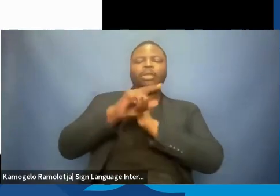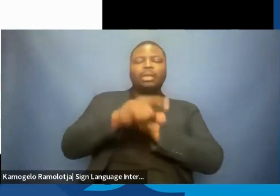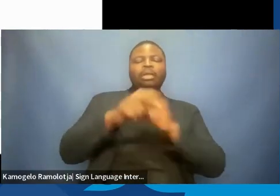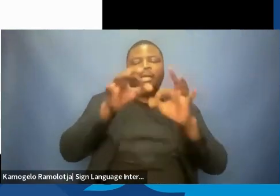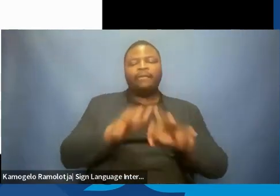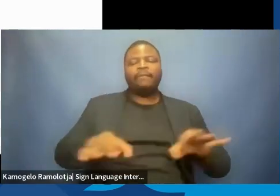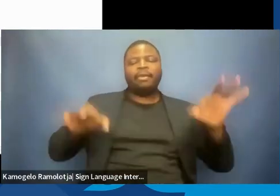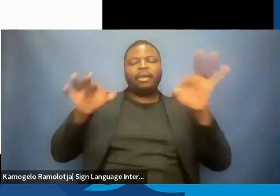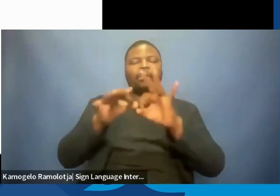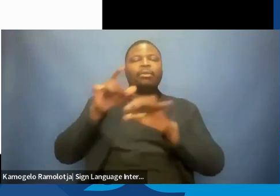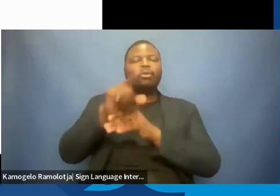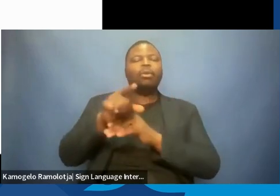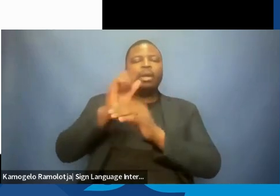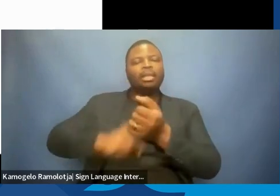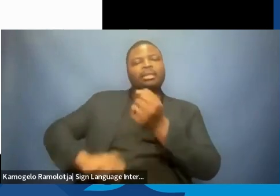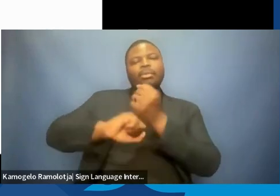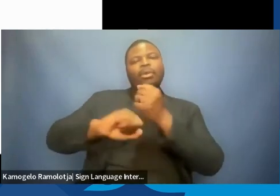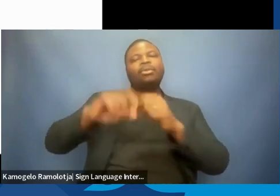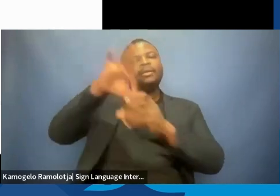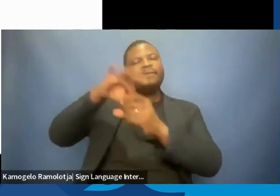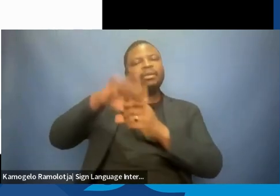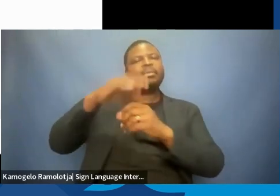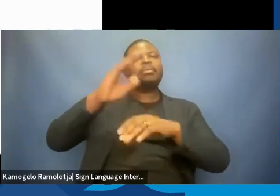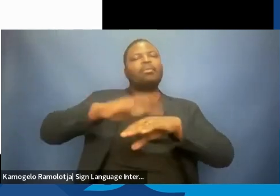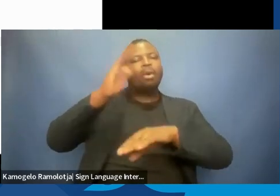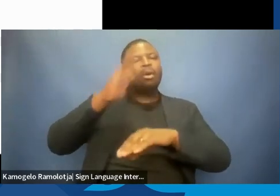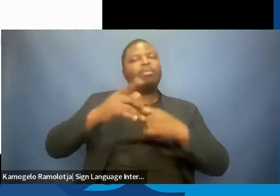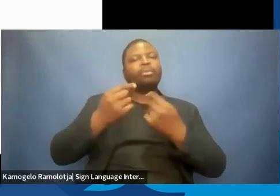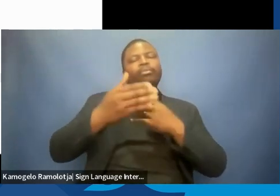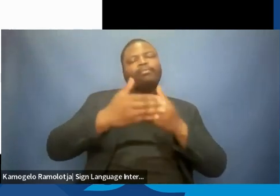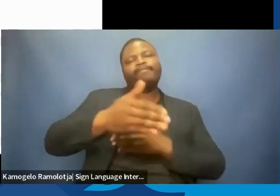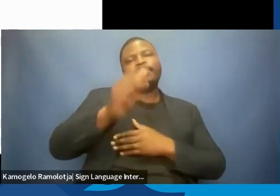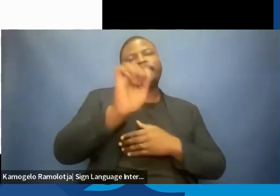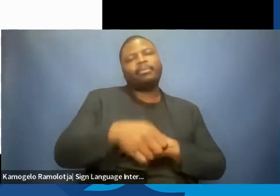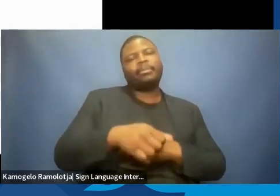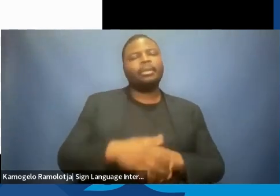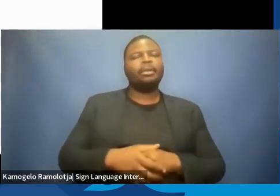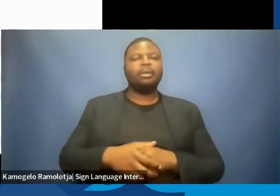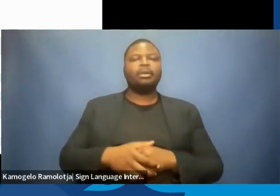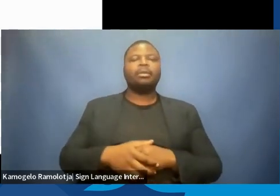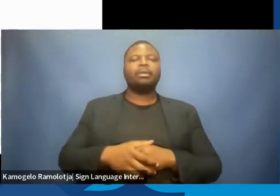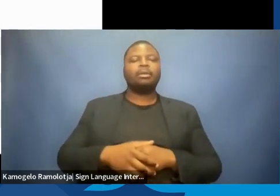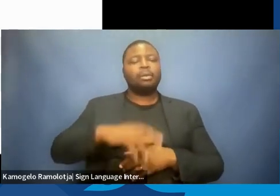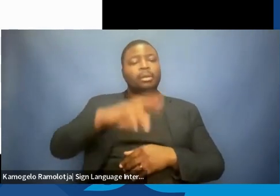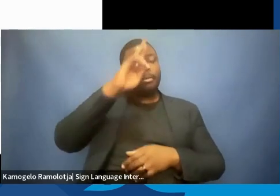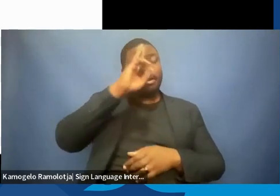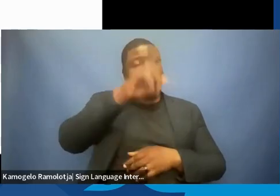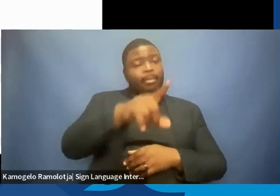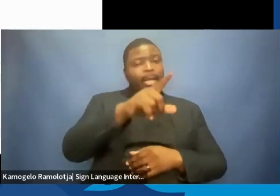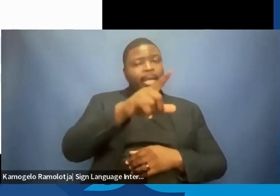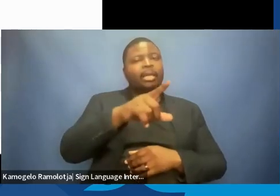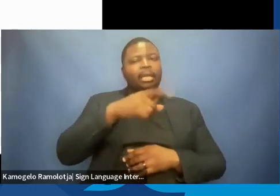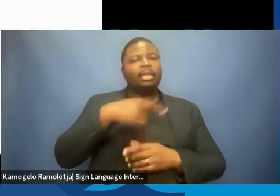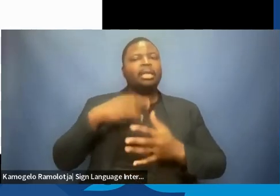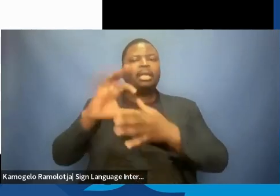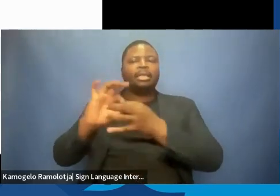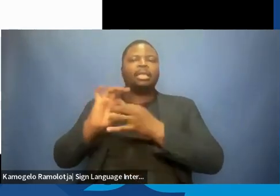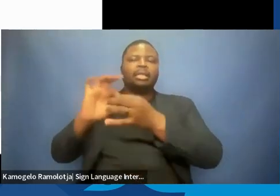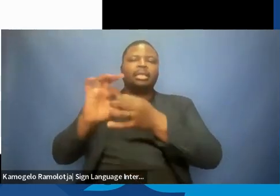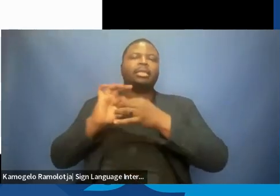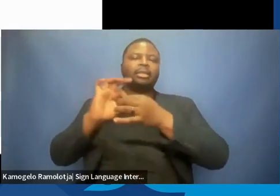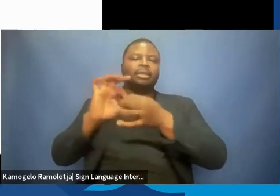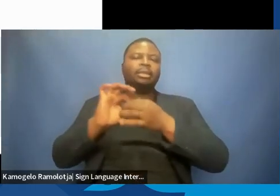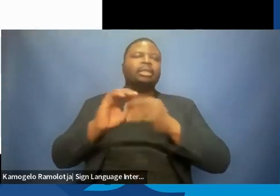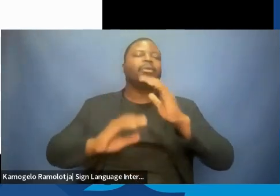for sustainability and for continued support, we have to protect the value that's already been created through years